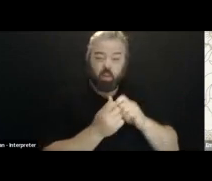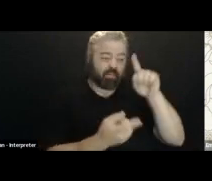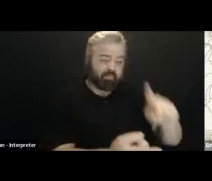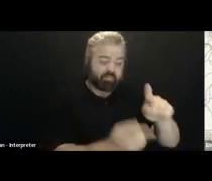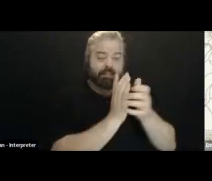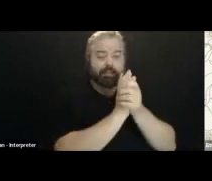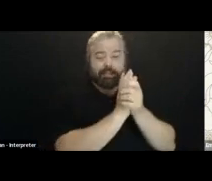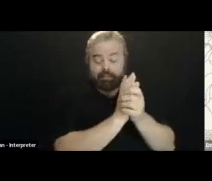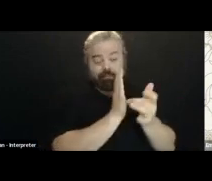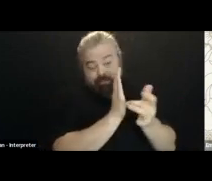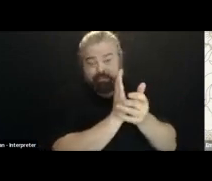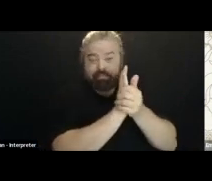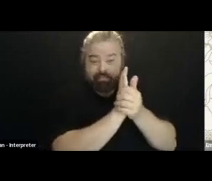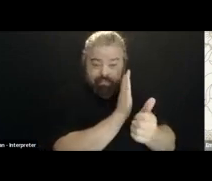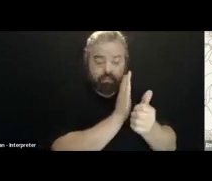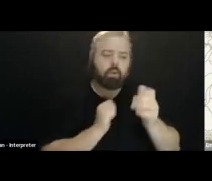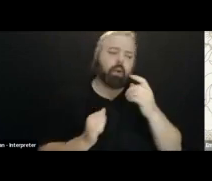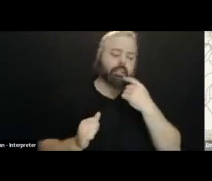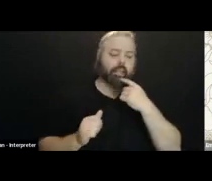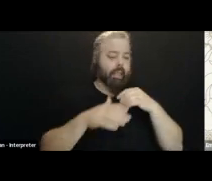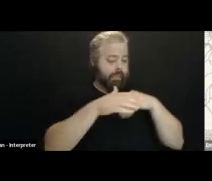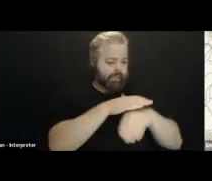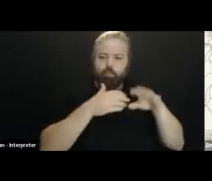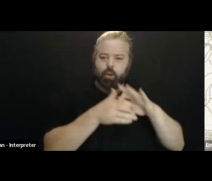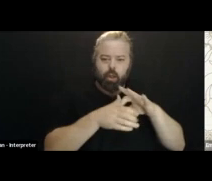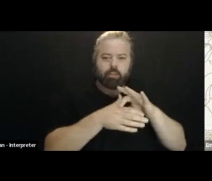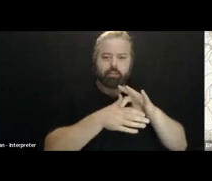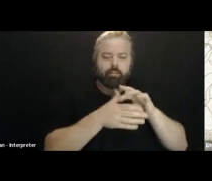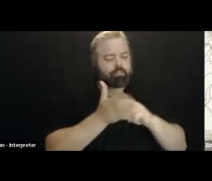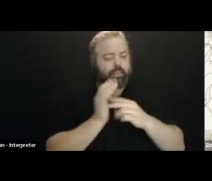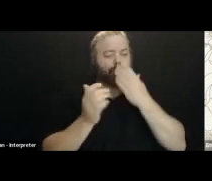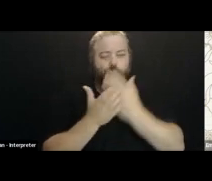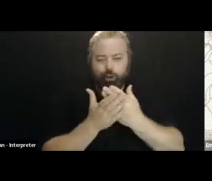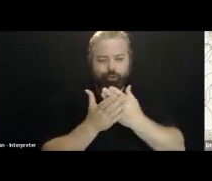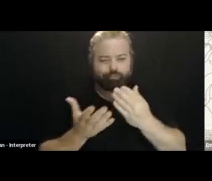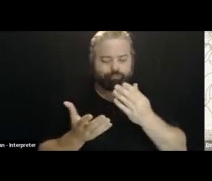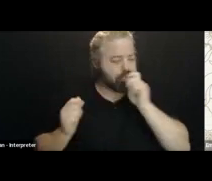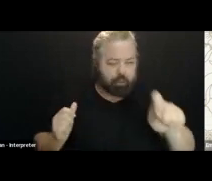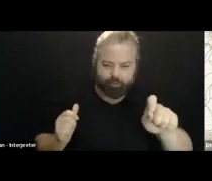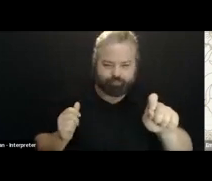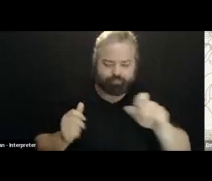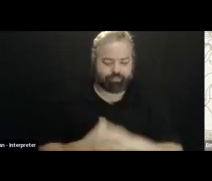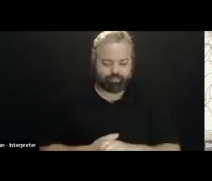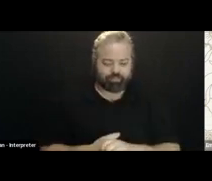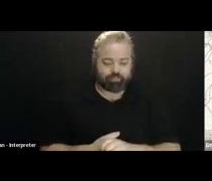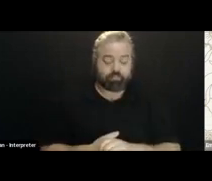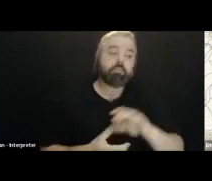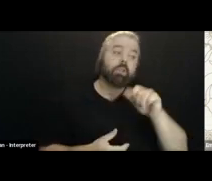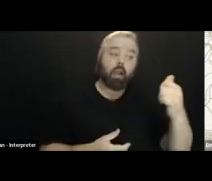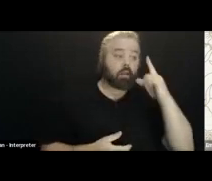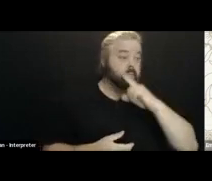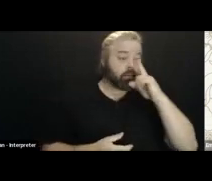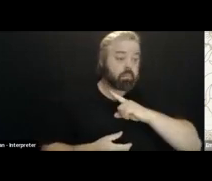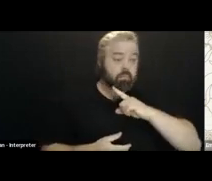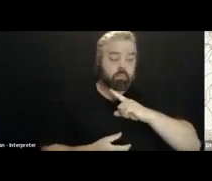that accessible content is good content, period. Another myth is that checking your content